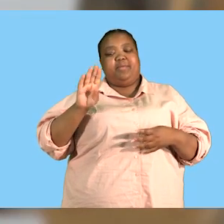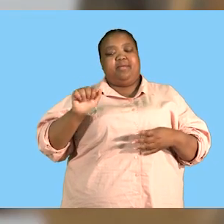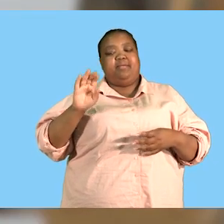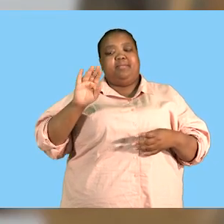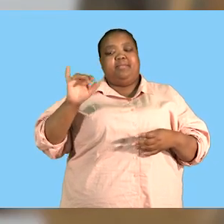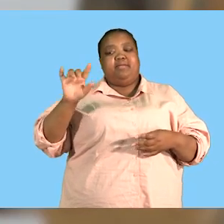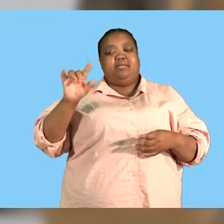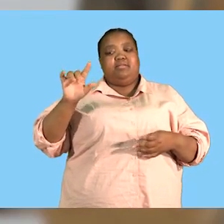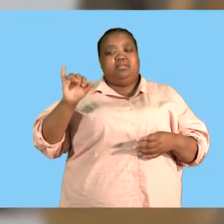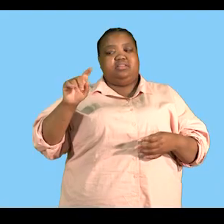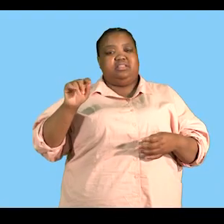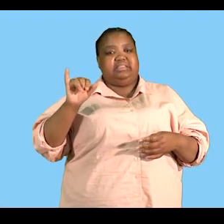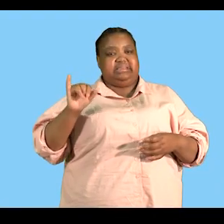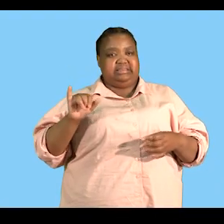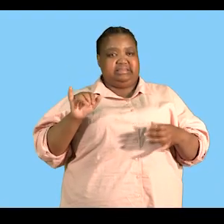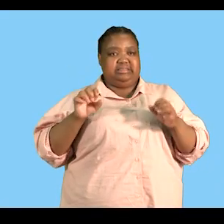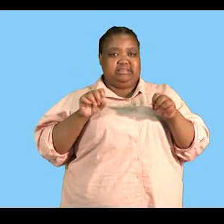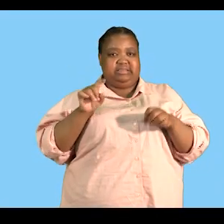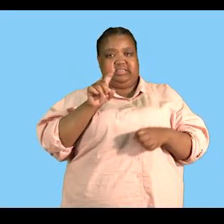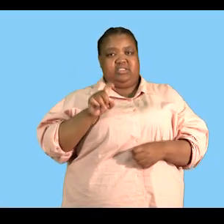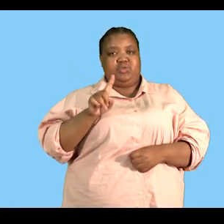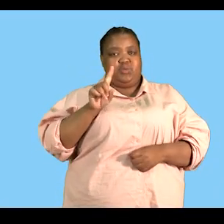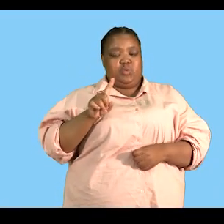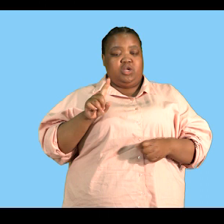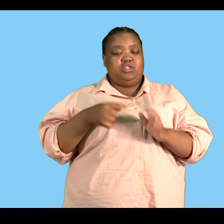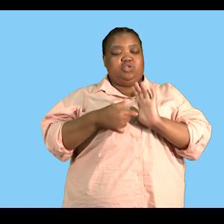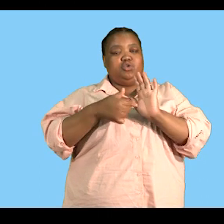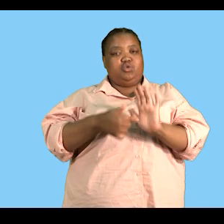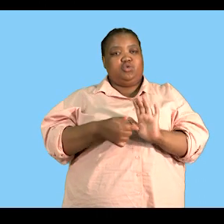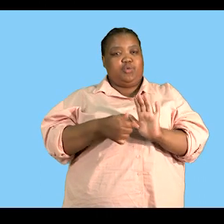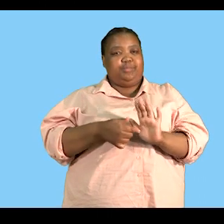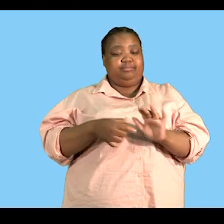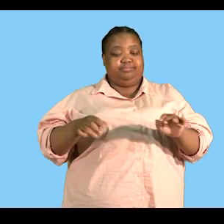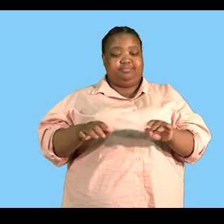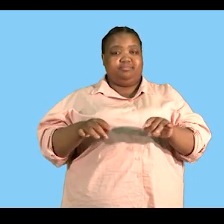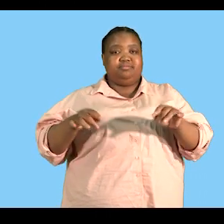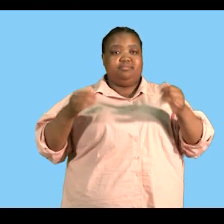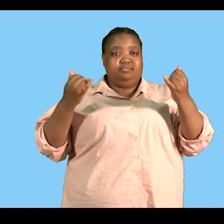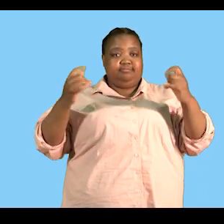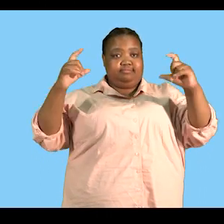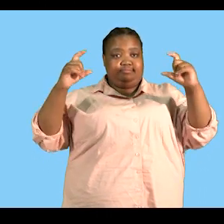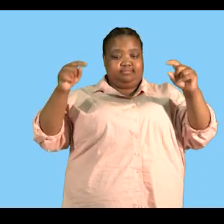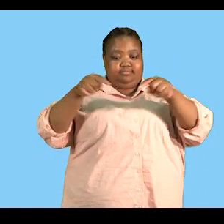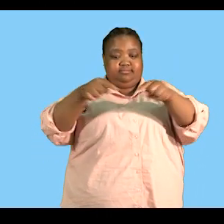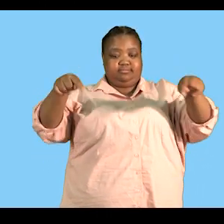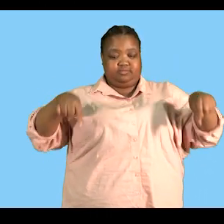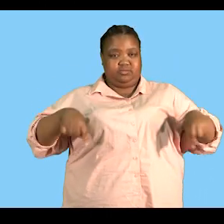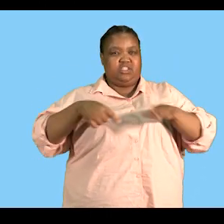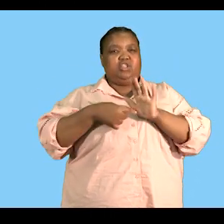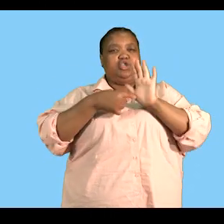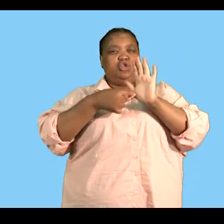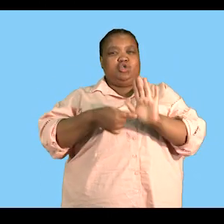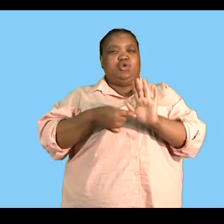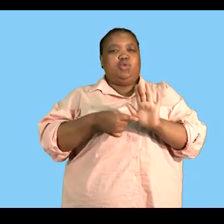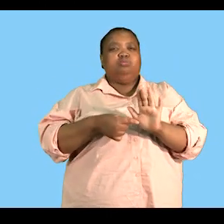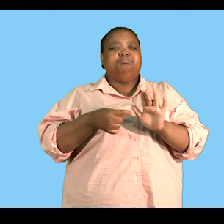Question 1. The diagram below shows the floor of a room with the dimensions and a scale of